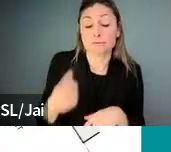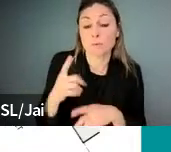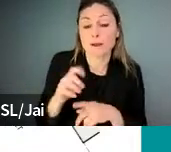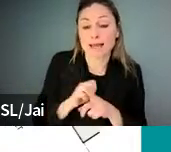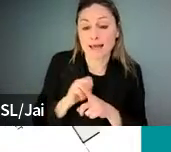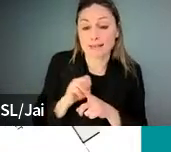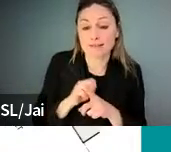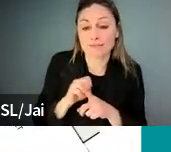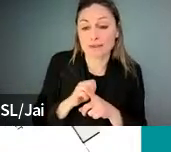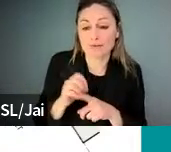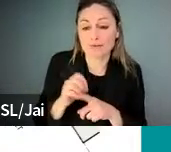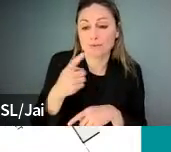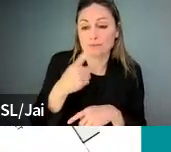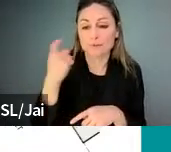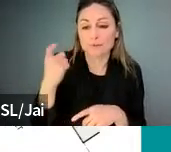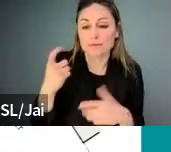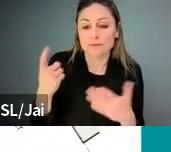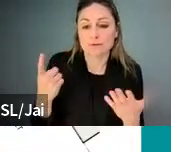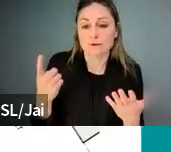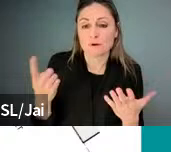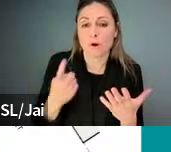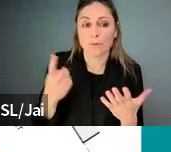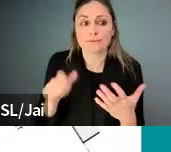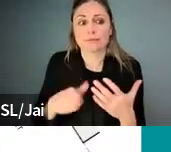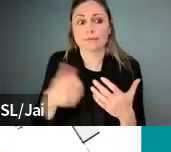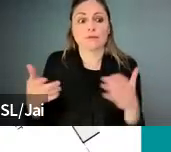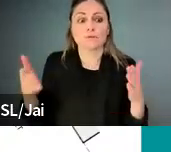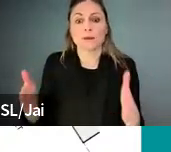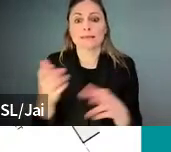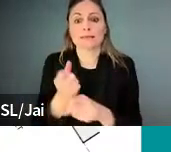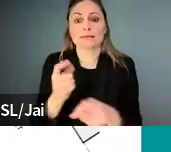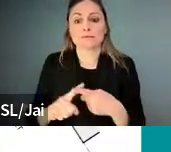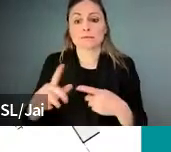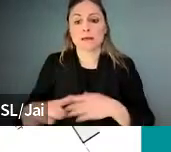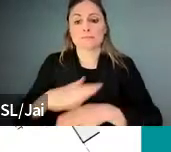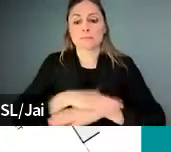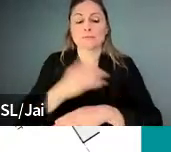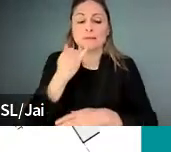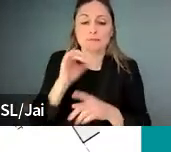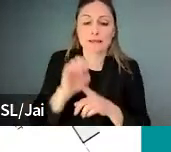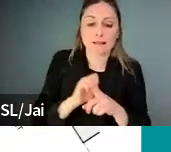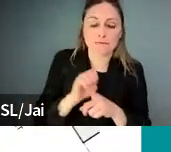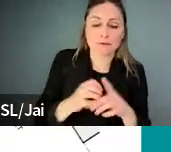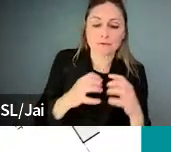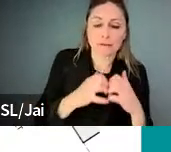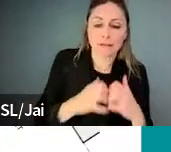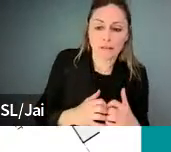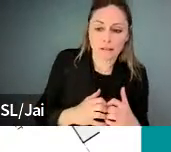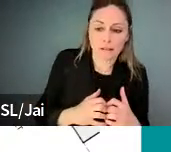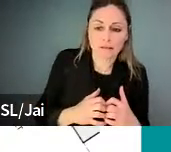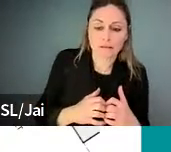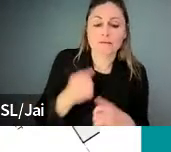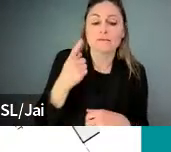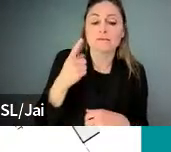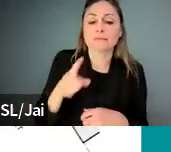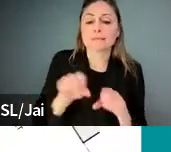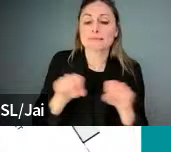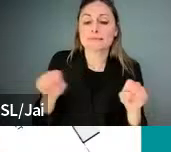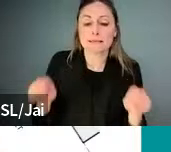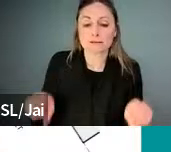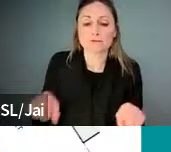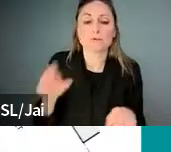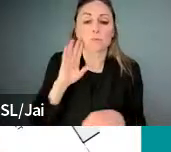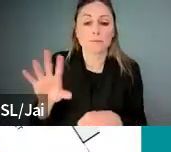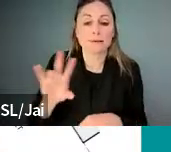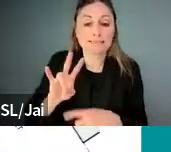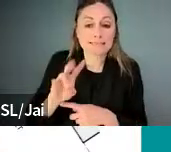there's almost always another way to get to the platform if the elevator is out of service, a ramp. But this station is going to be